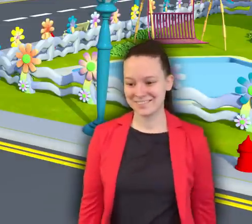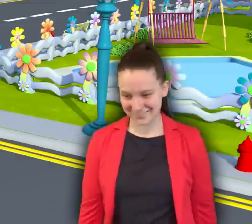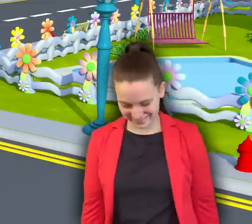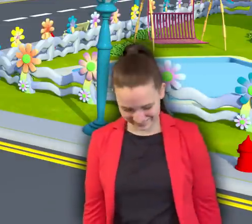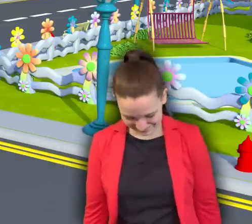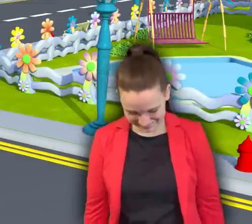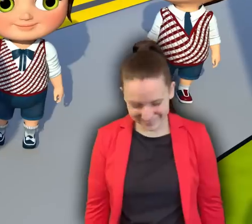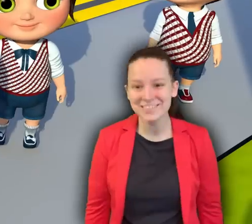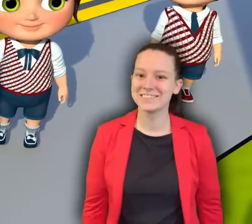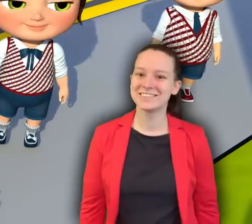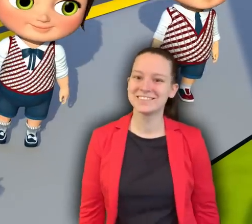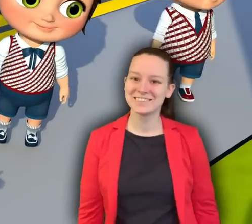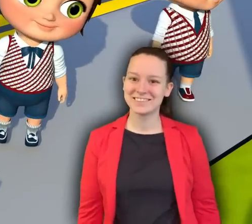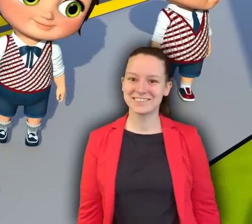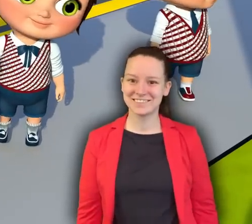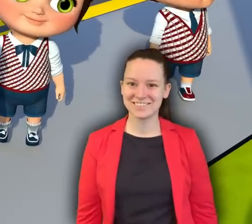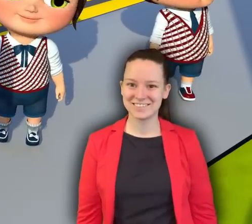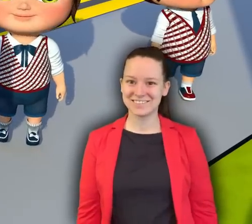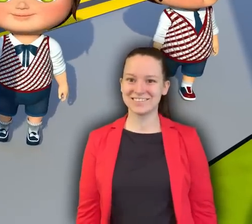green please